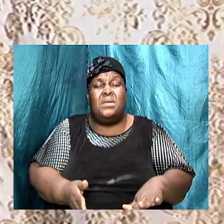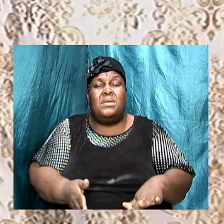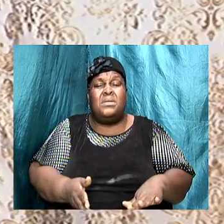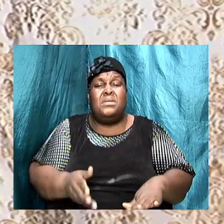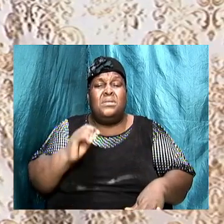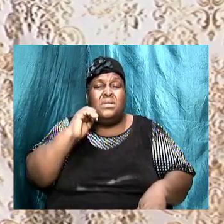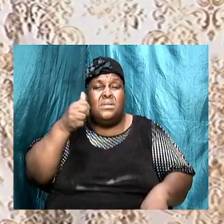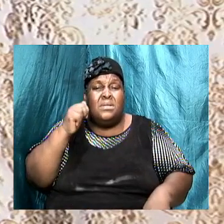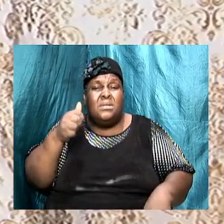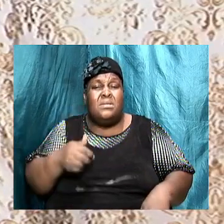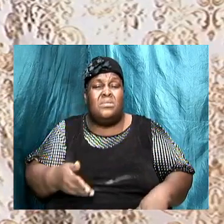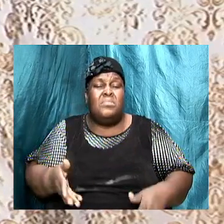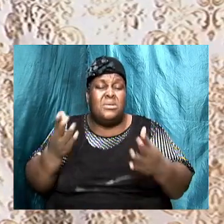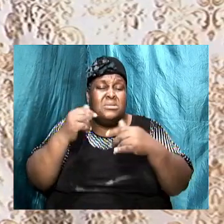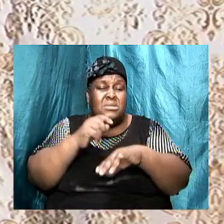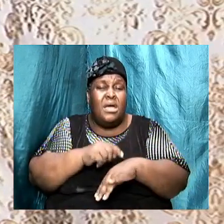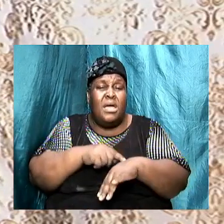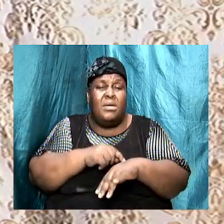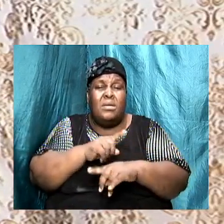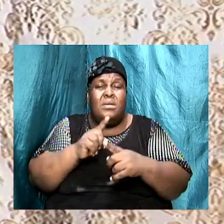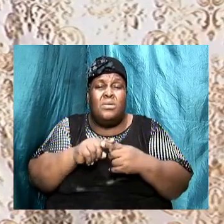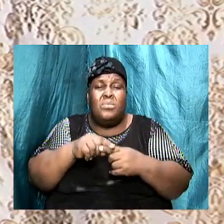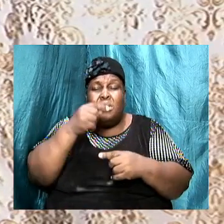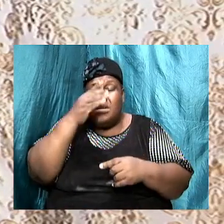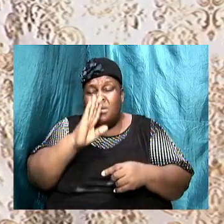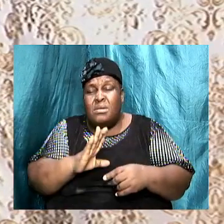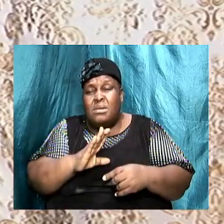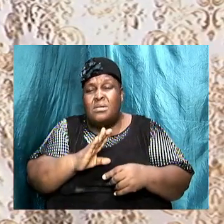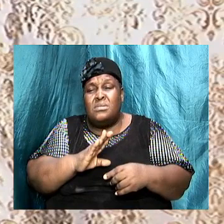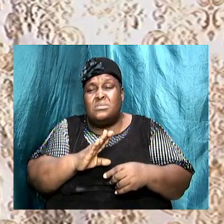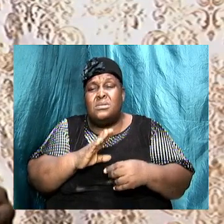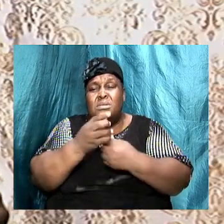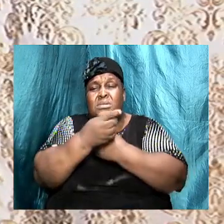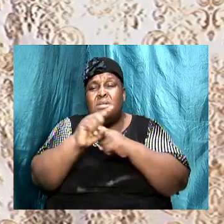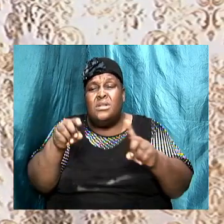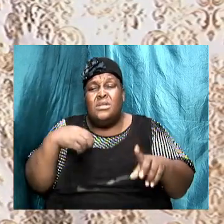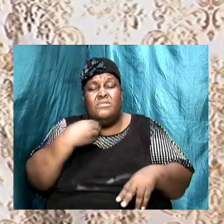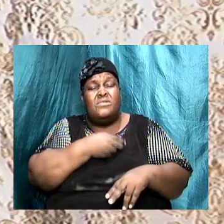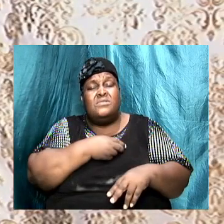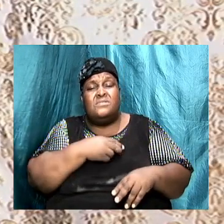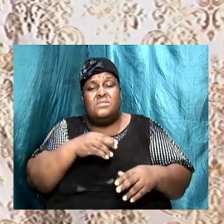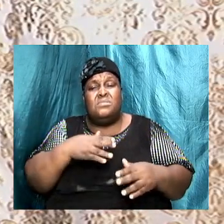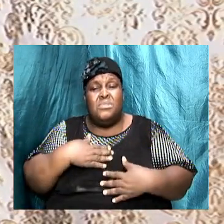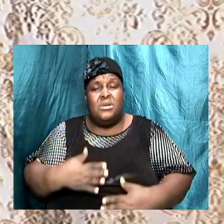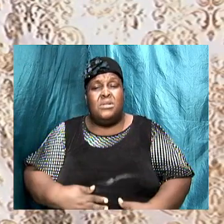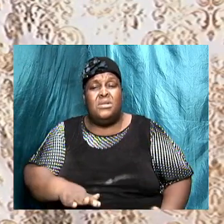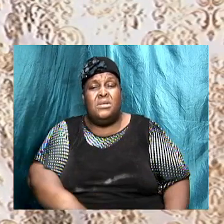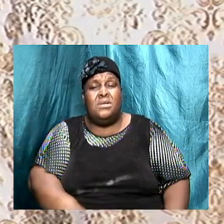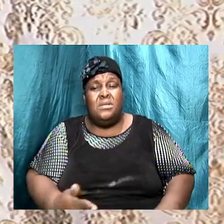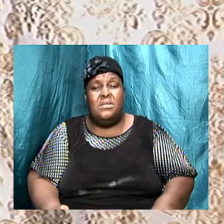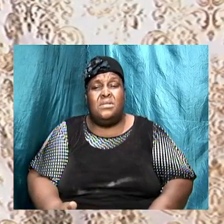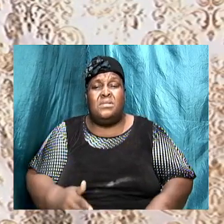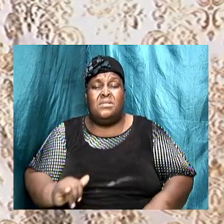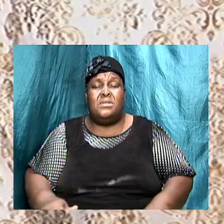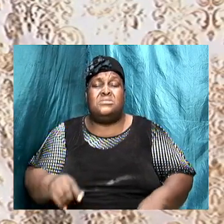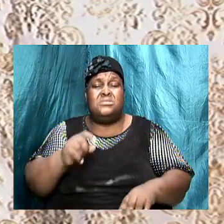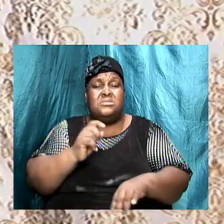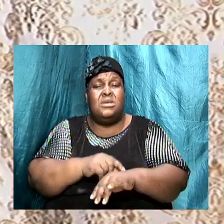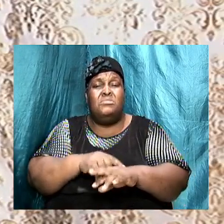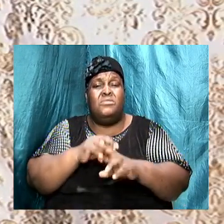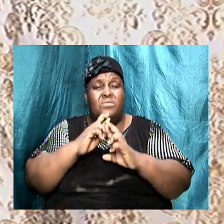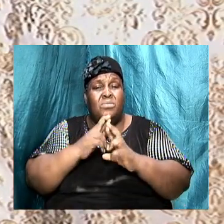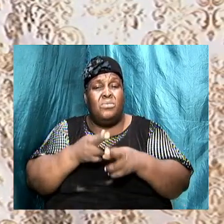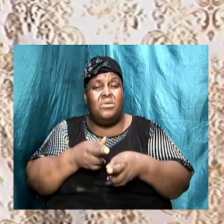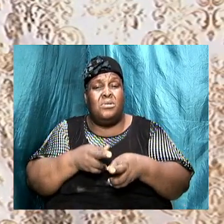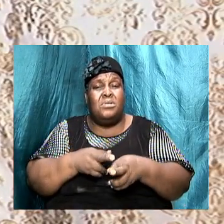because there is coming a time when he shall deliver us from this body of death completely. That is the type of reward that I'm talking about.